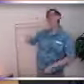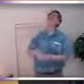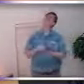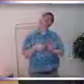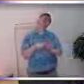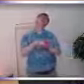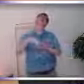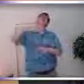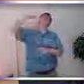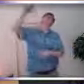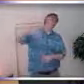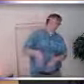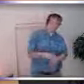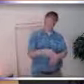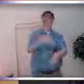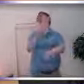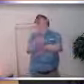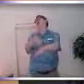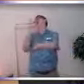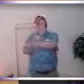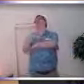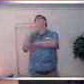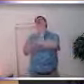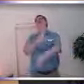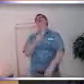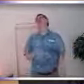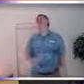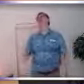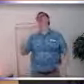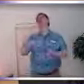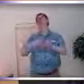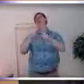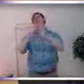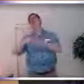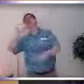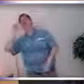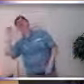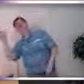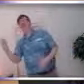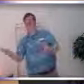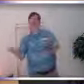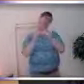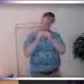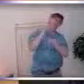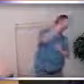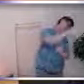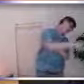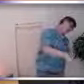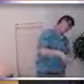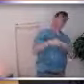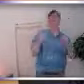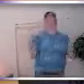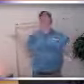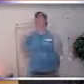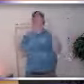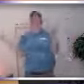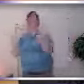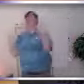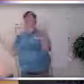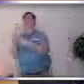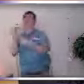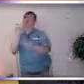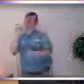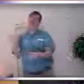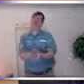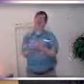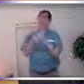these things are just keep happening and pumping up. It's like one of those games in the circus where you just pound the thing and it